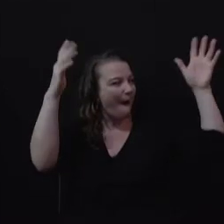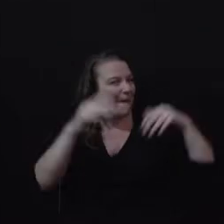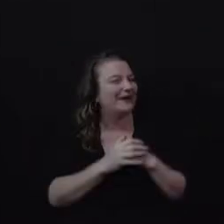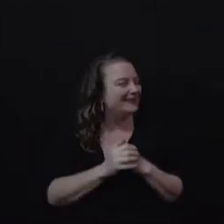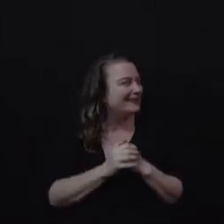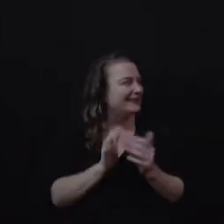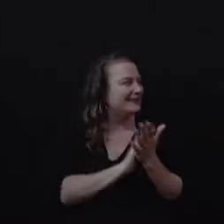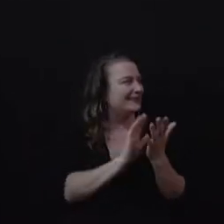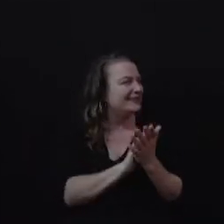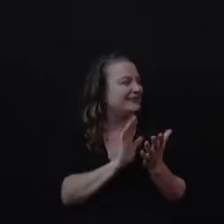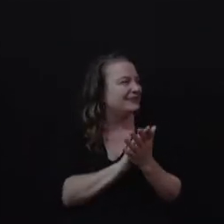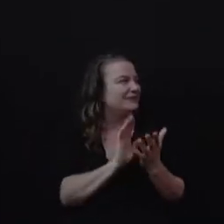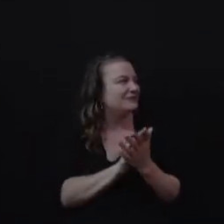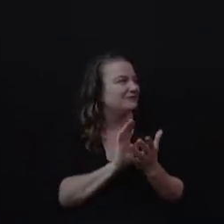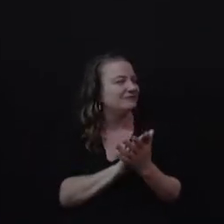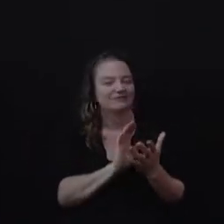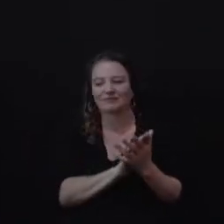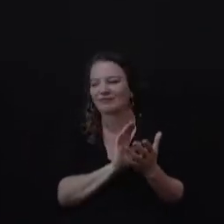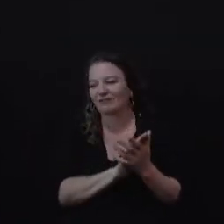woohoo!